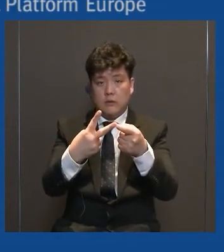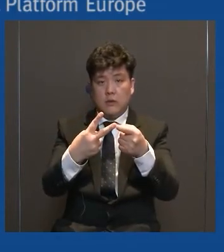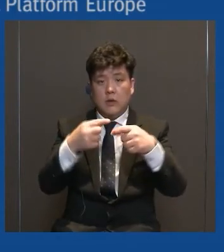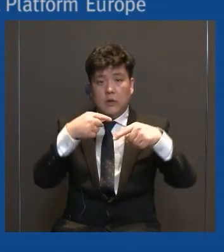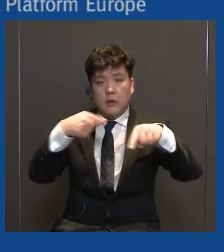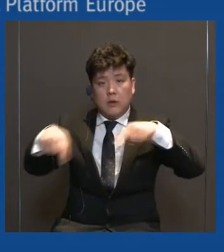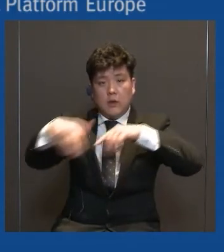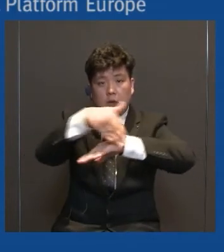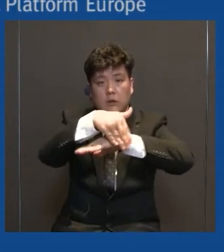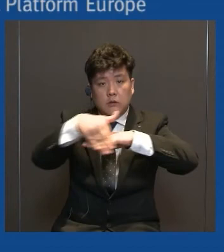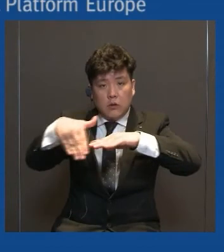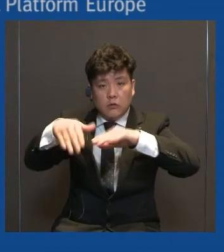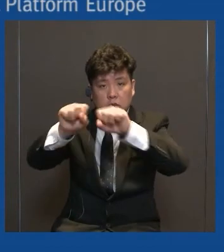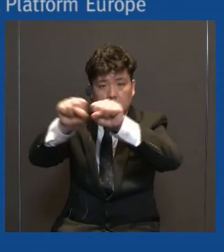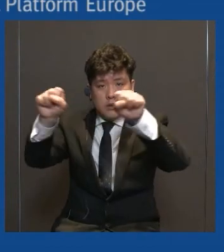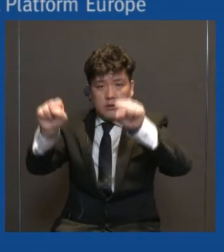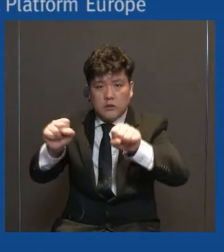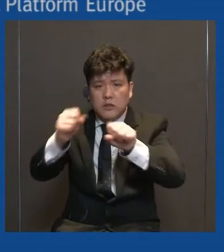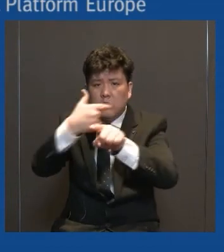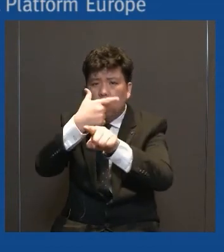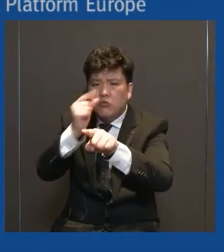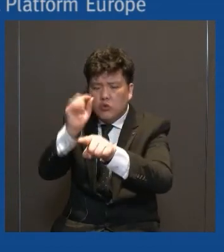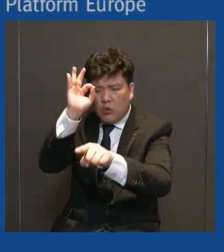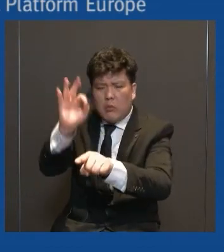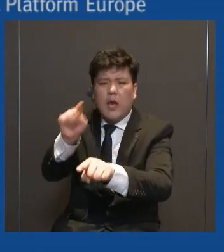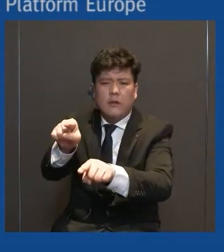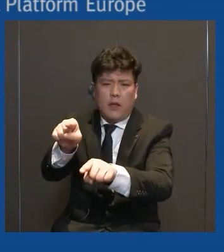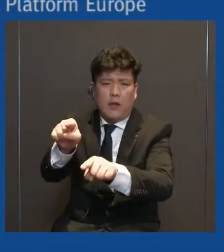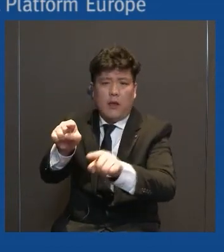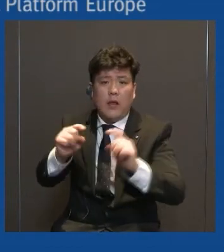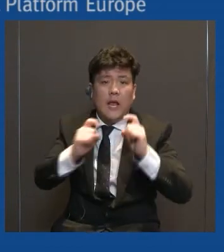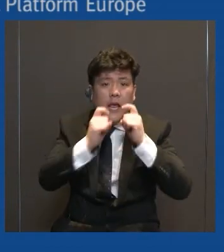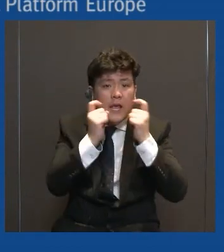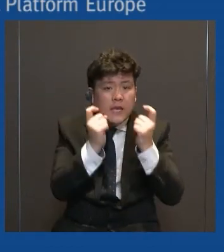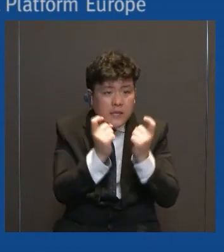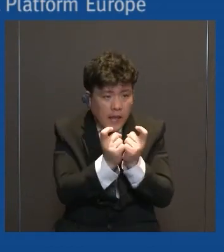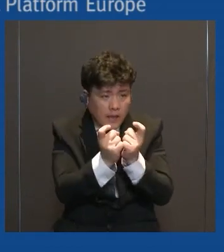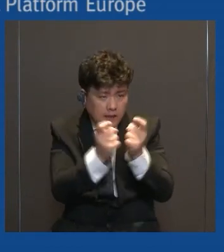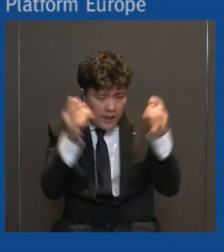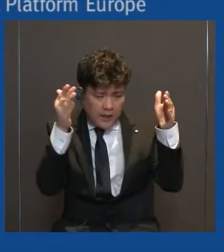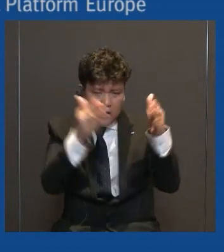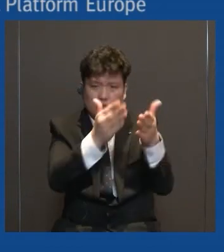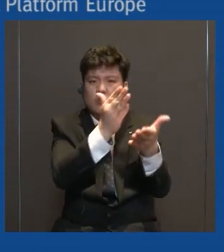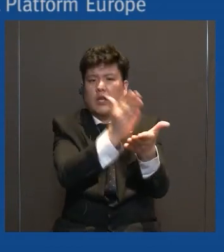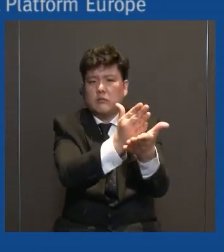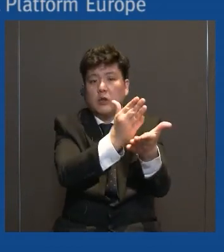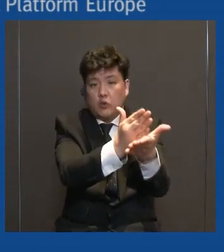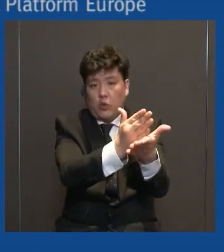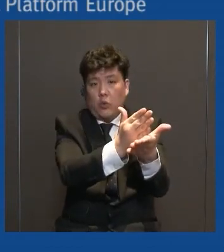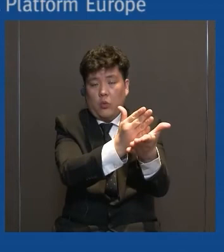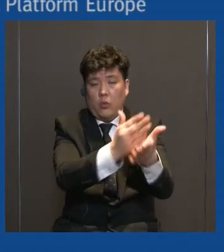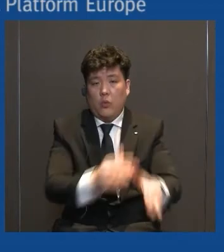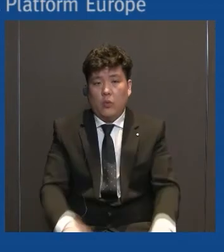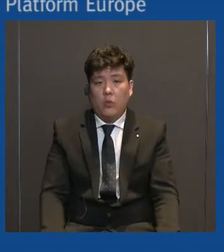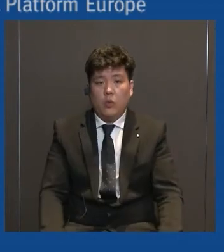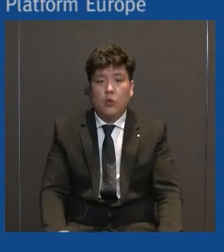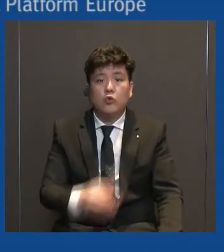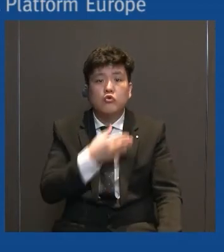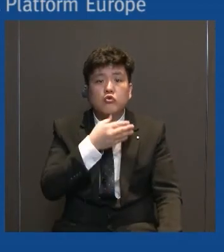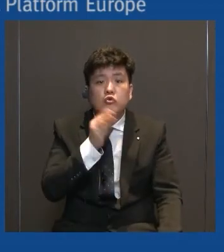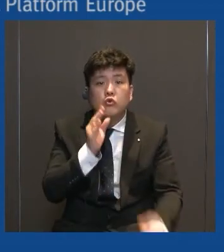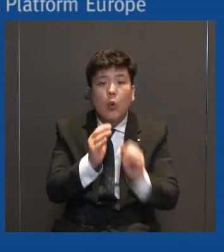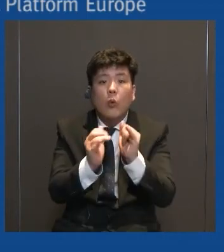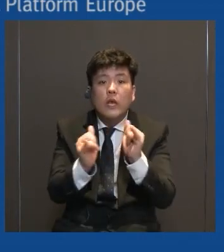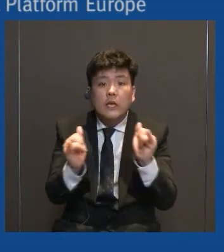agency and involve them, to give them a voice, to give them the opportunity to contribute, to become part of the solution, to be workers, caregivers,